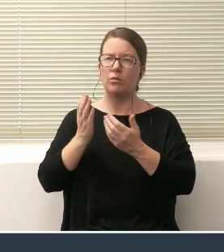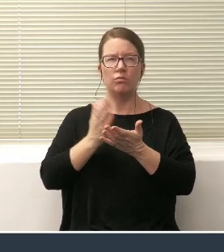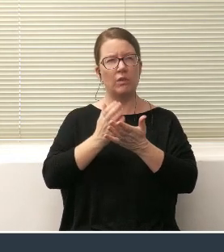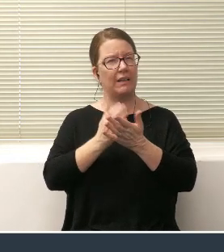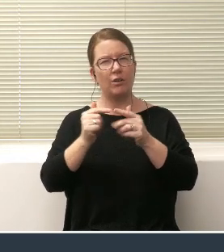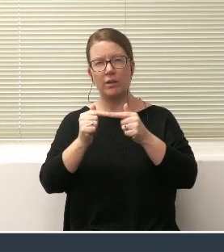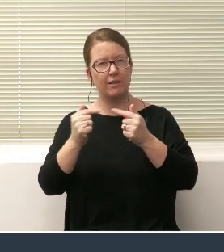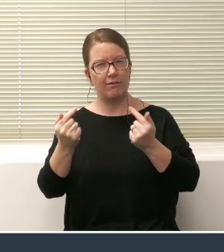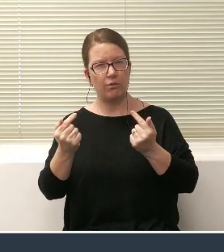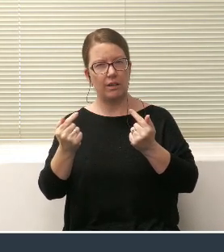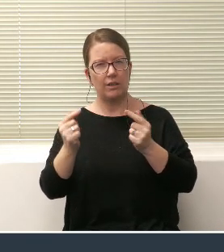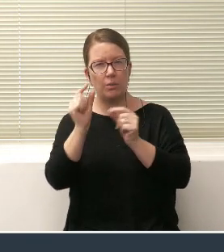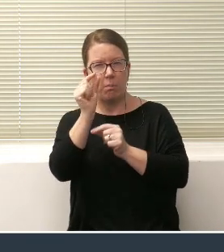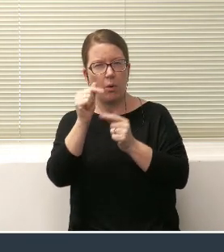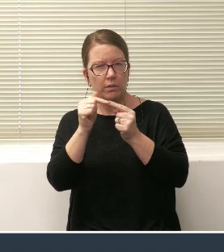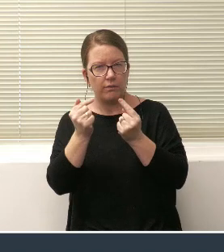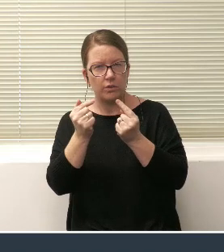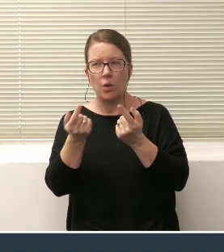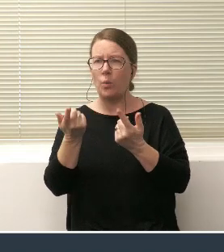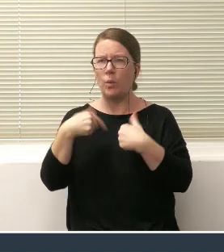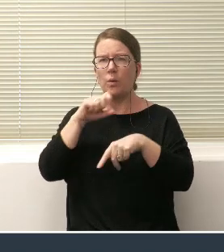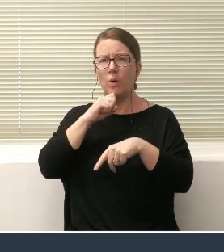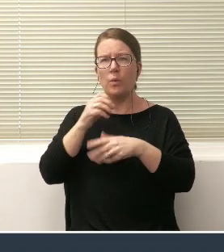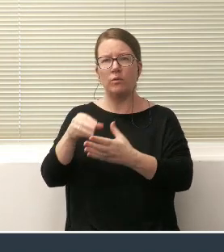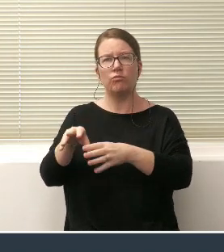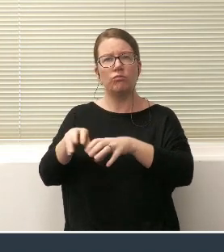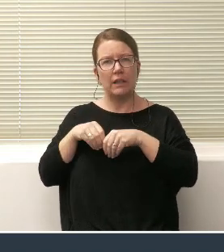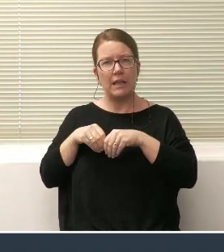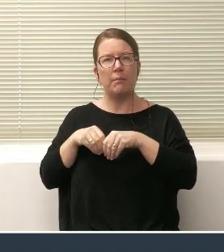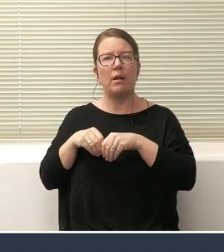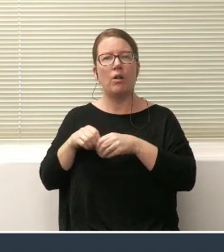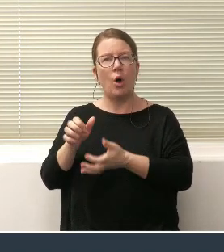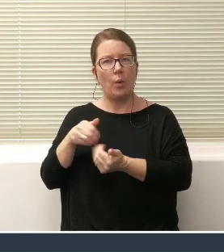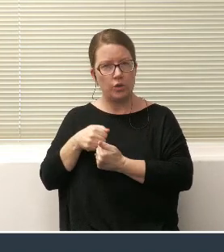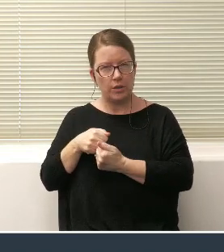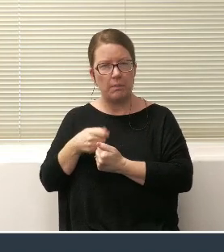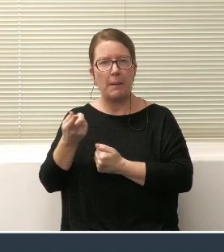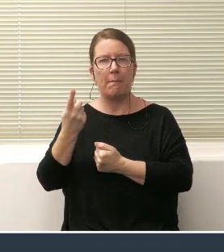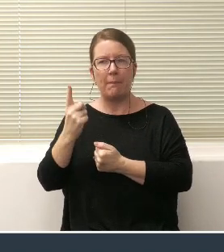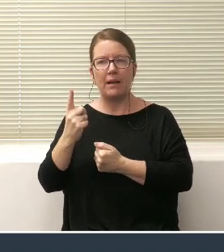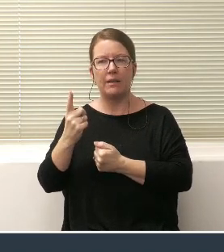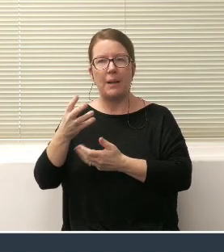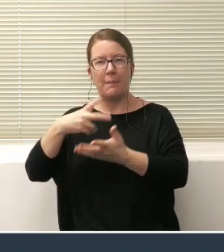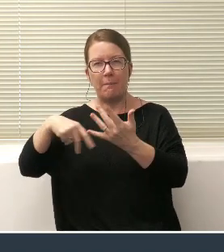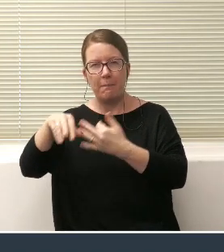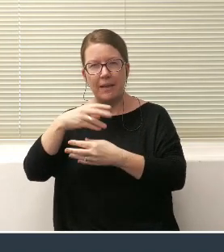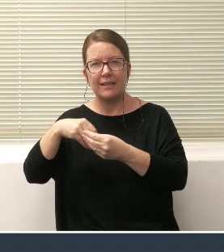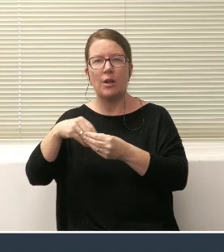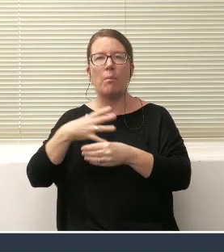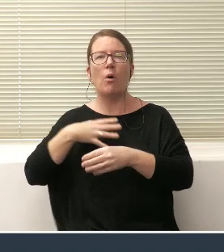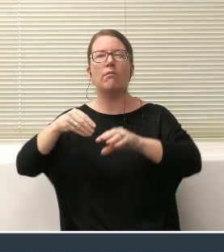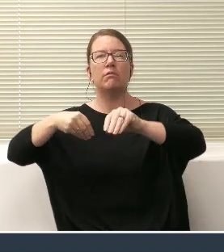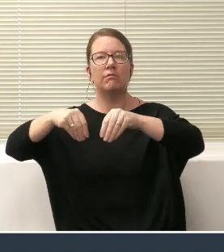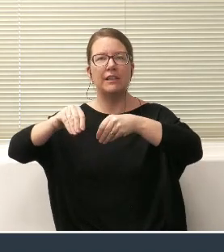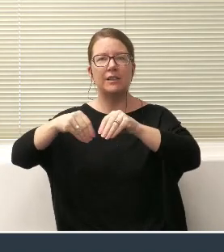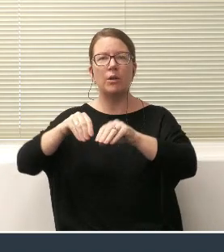the underlying assumption is that we retain ownership. Mixed just provides us slightly more flexibility on who